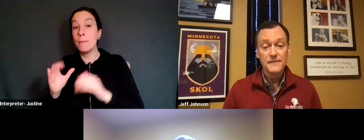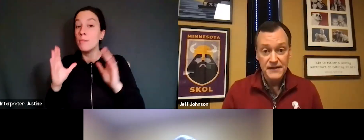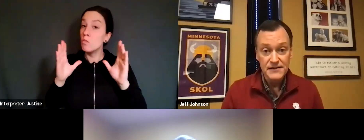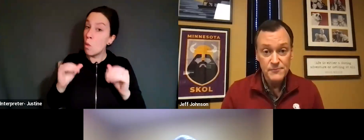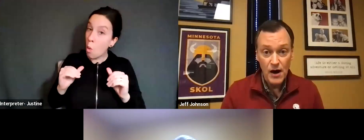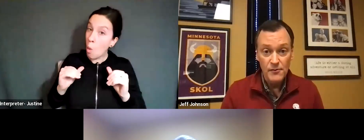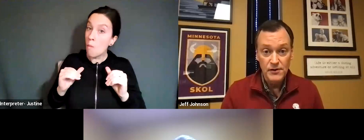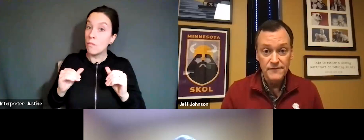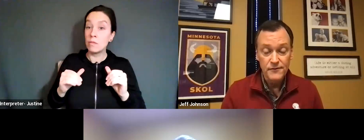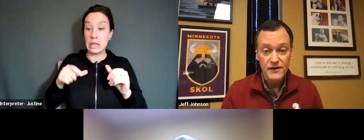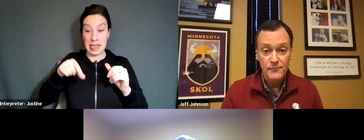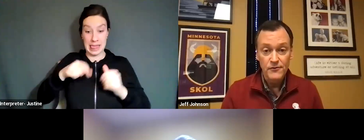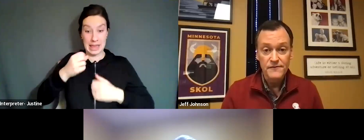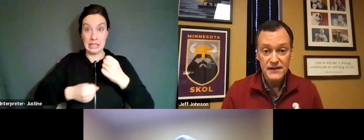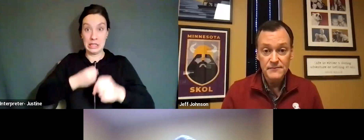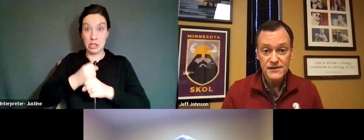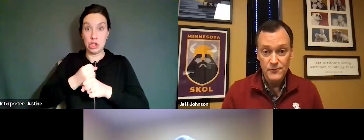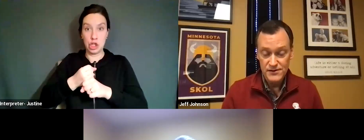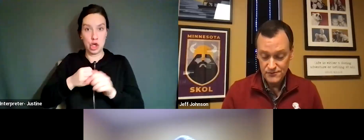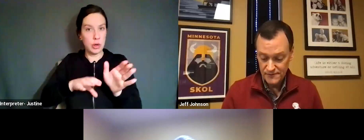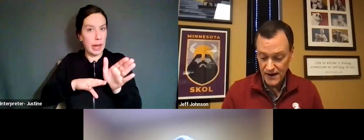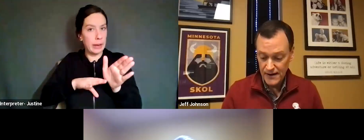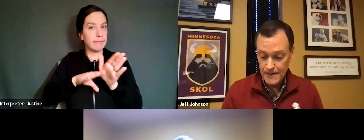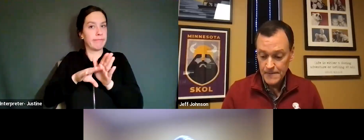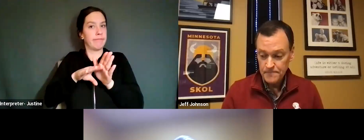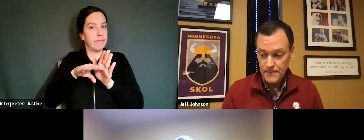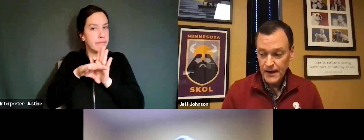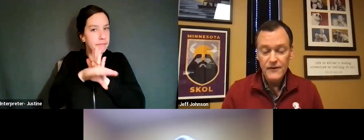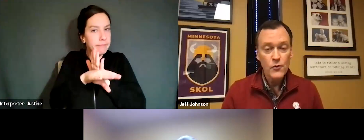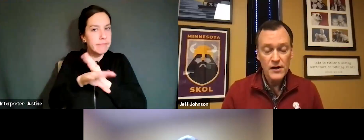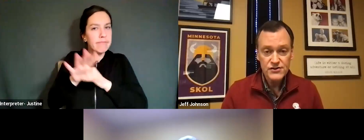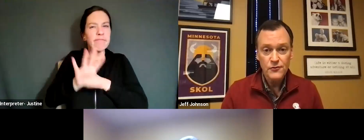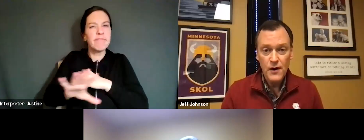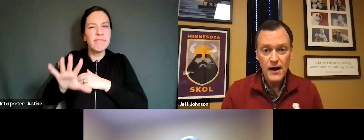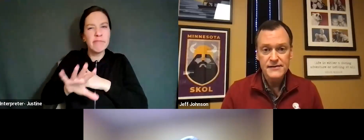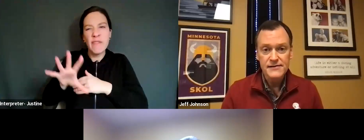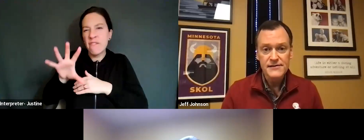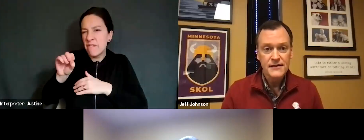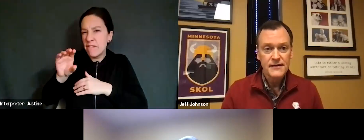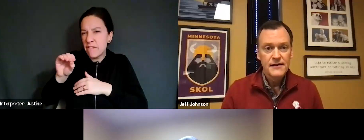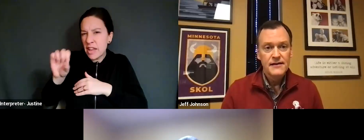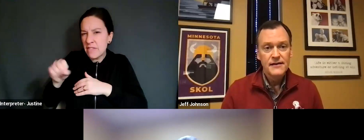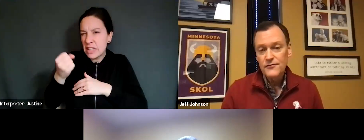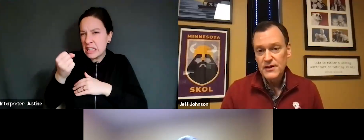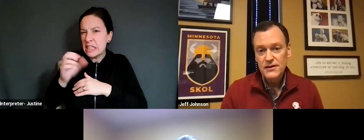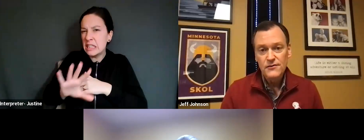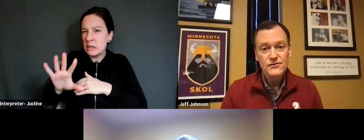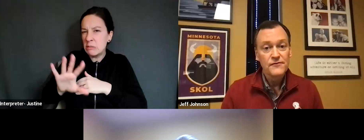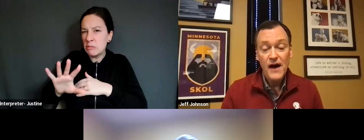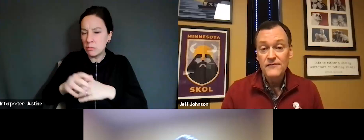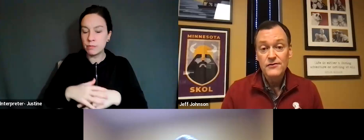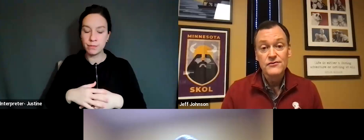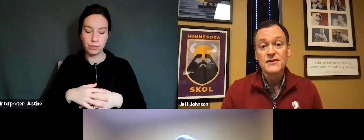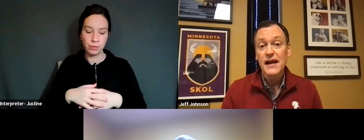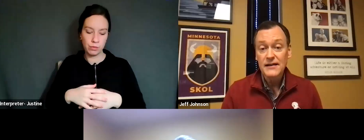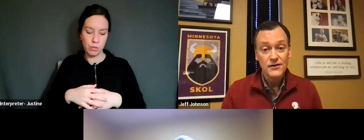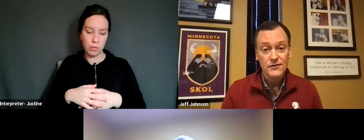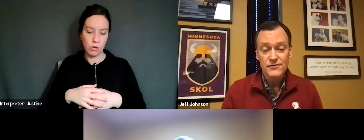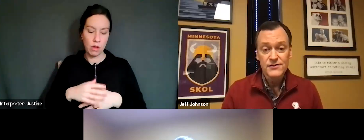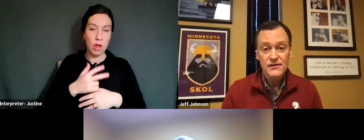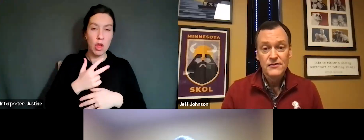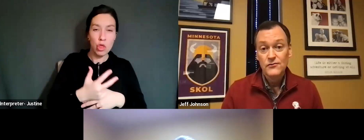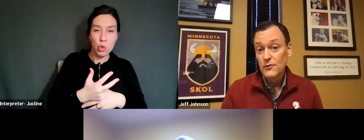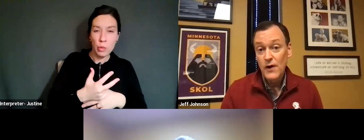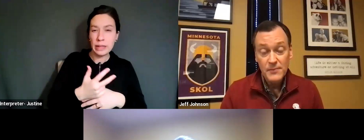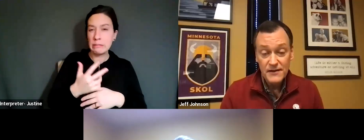mid 50s, probably for the number of teams that we certify. And the question arises, in 3 years or 5 years or 10